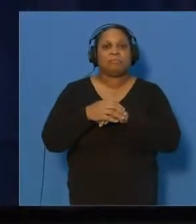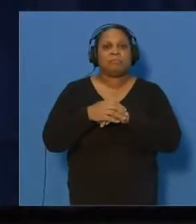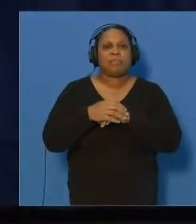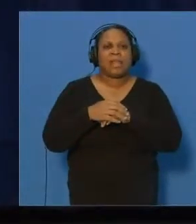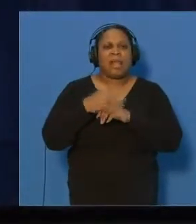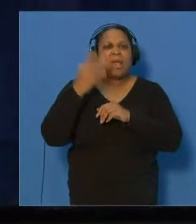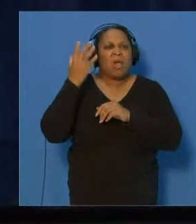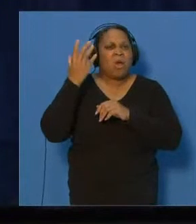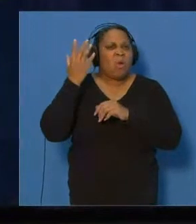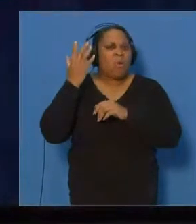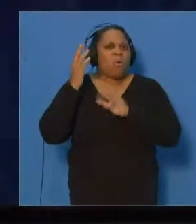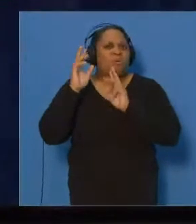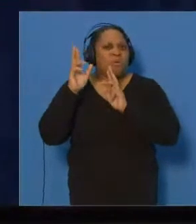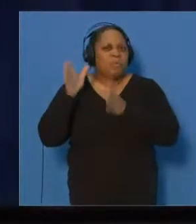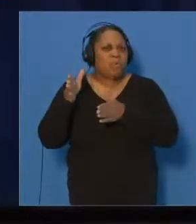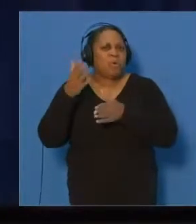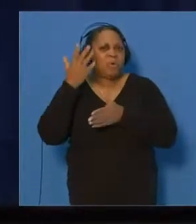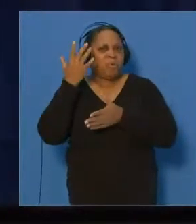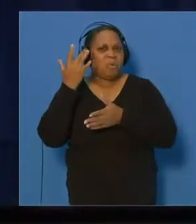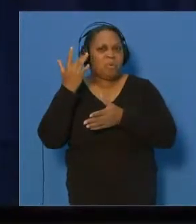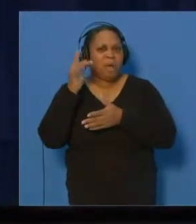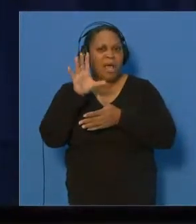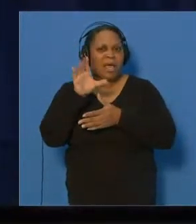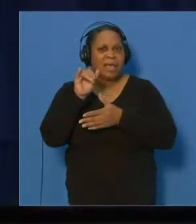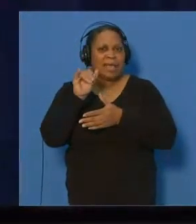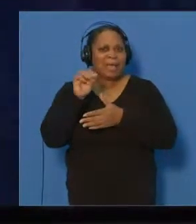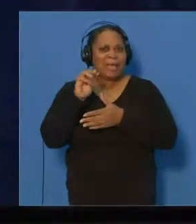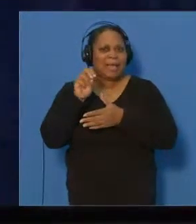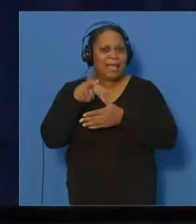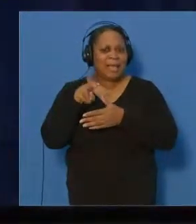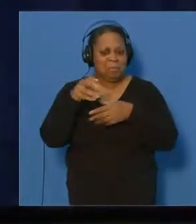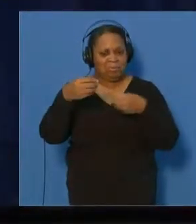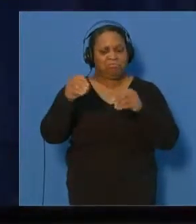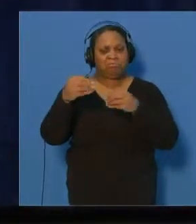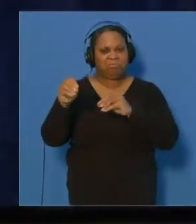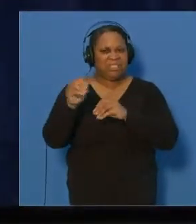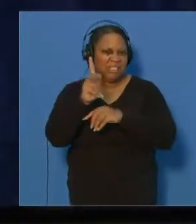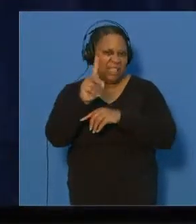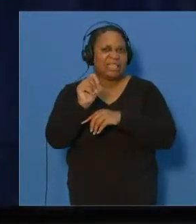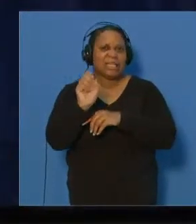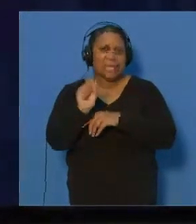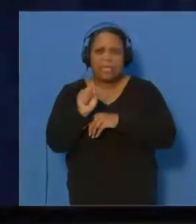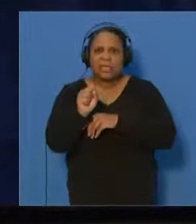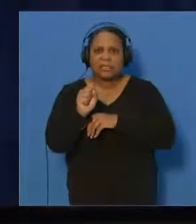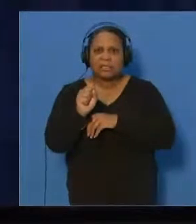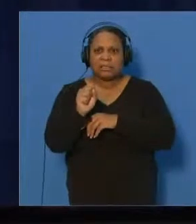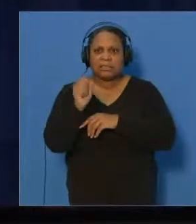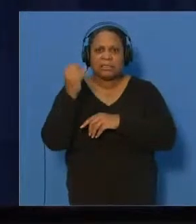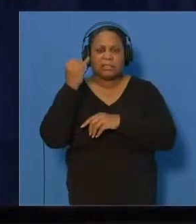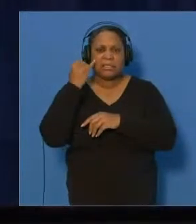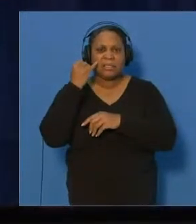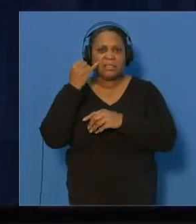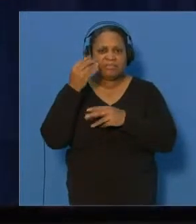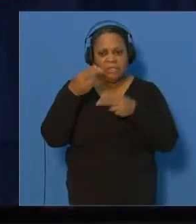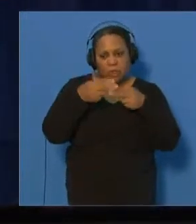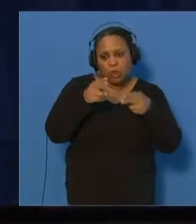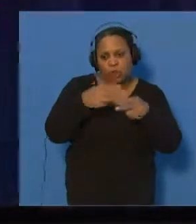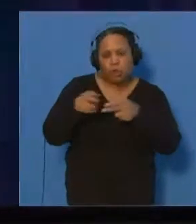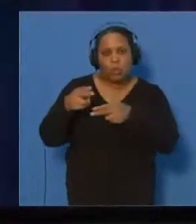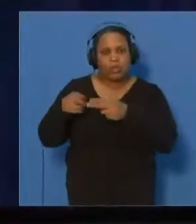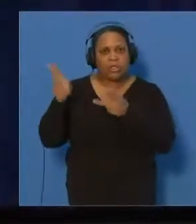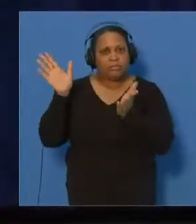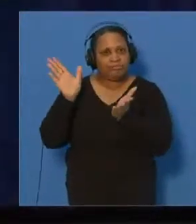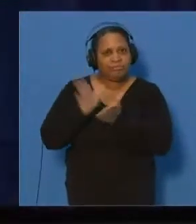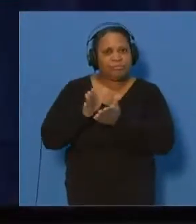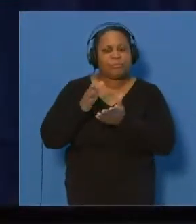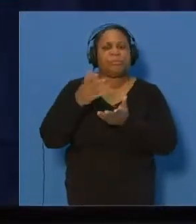Why would you consider, why would the Cayman Islands be selling these test kits if there's a shortage worldwide?